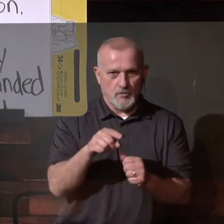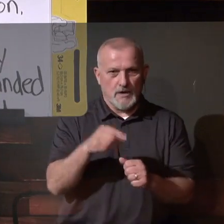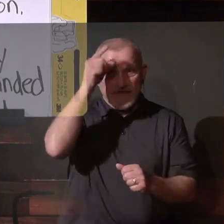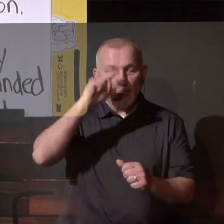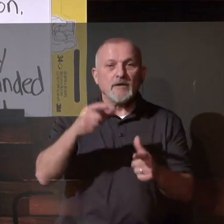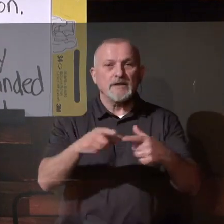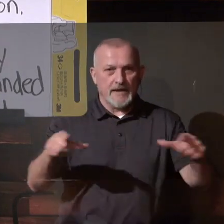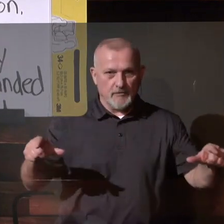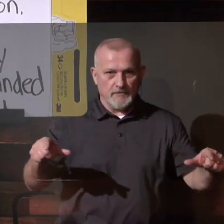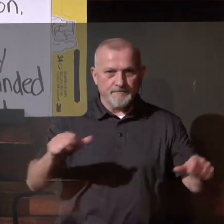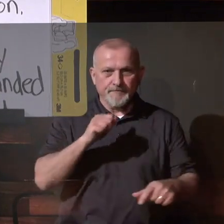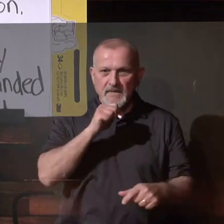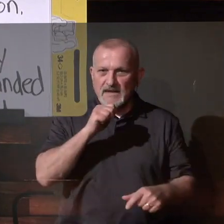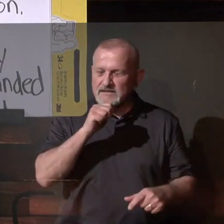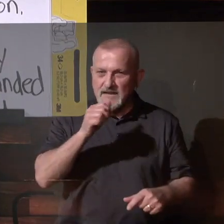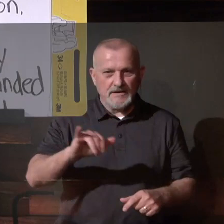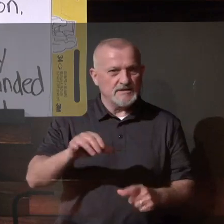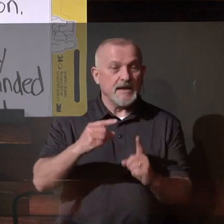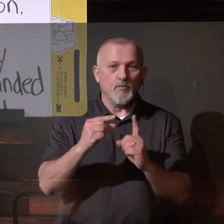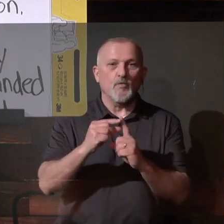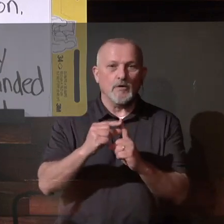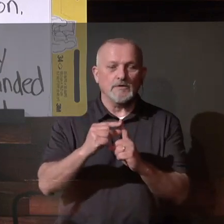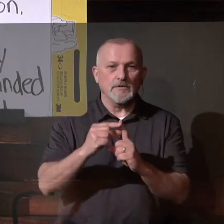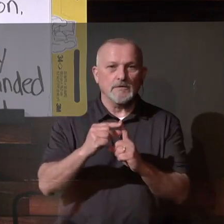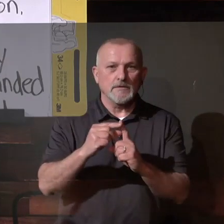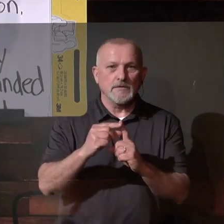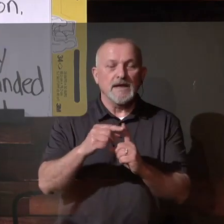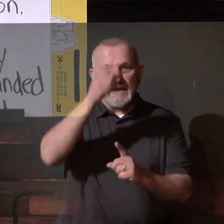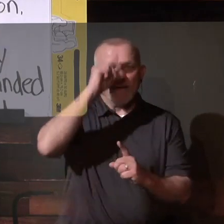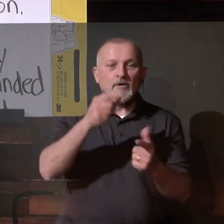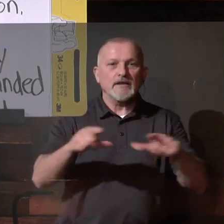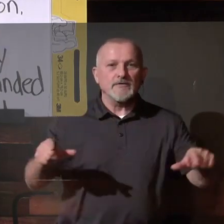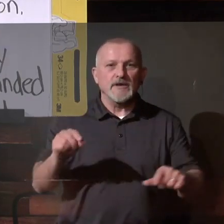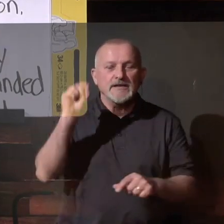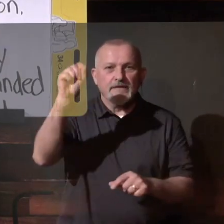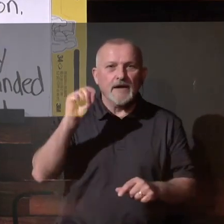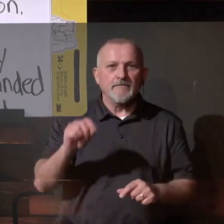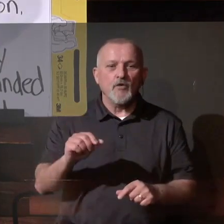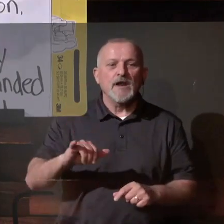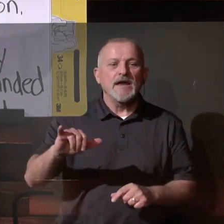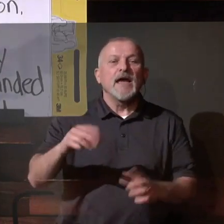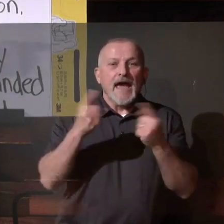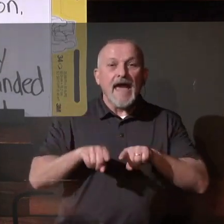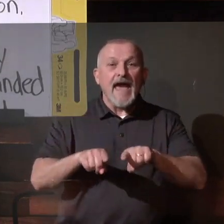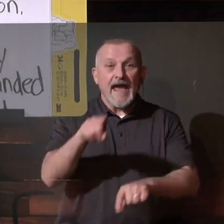Greek language, it doesn't read the same way. Actually, in the Greek language, it says this. Therefore, as you